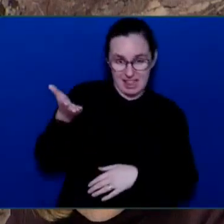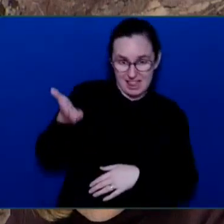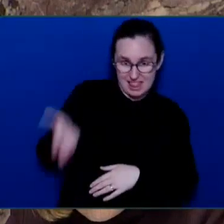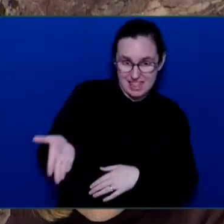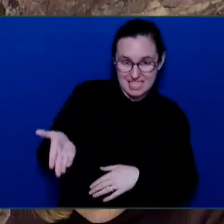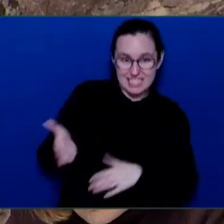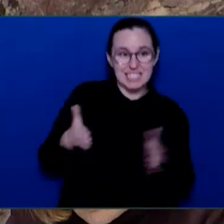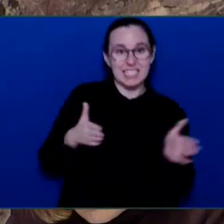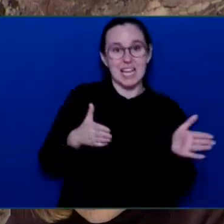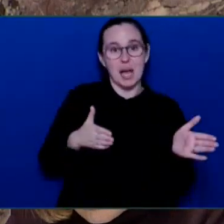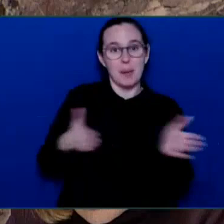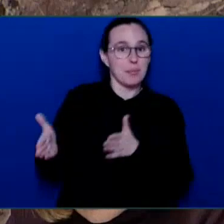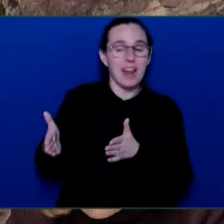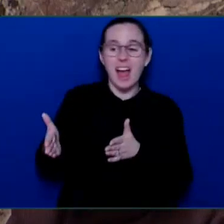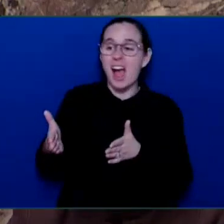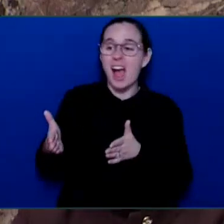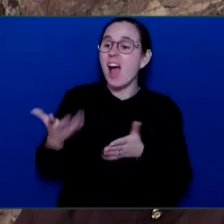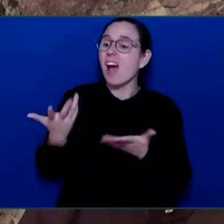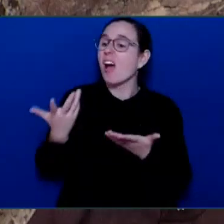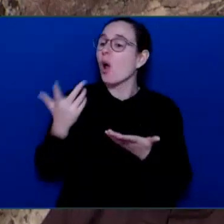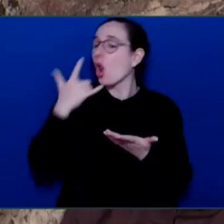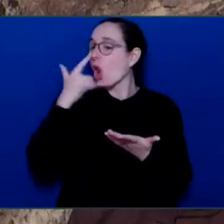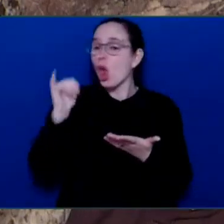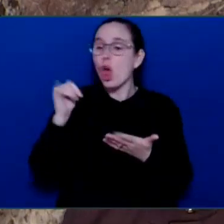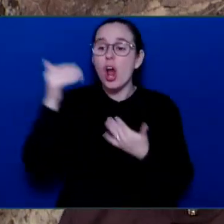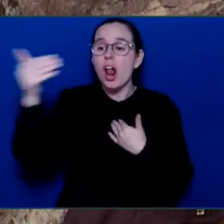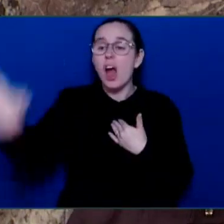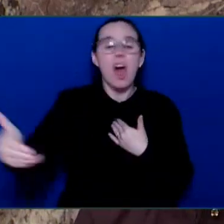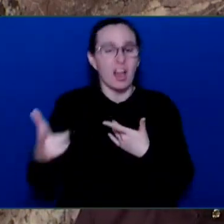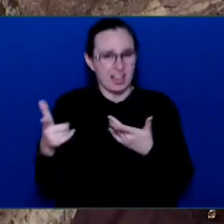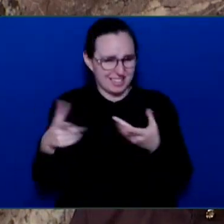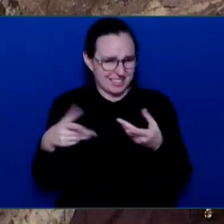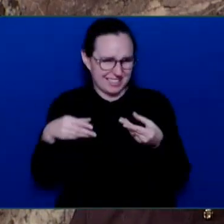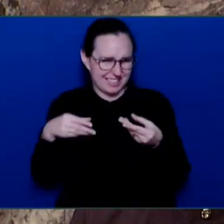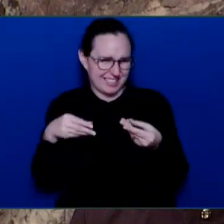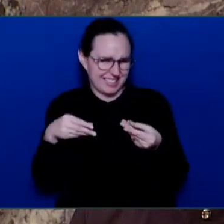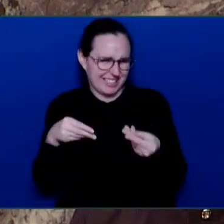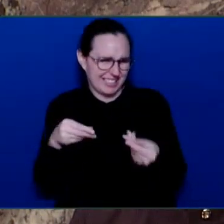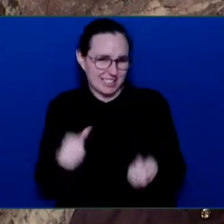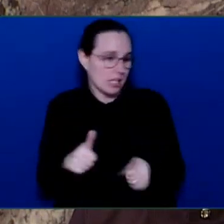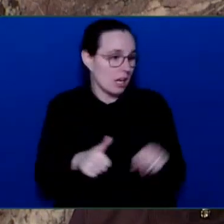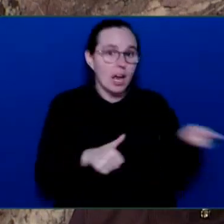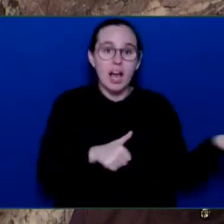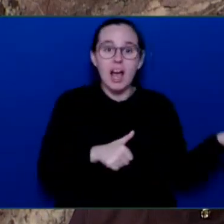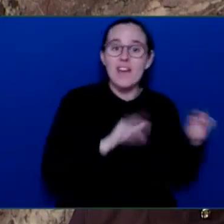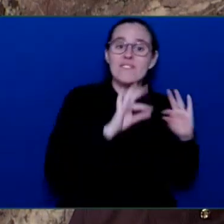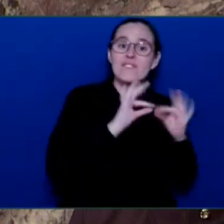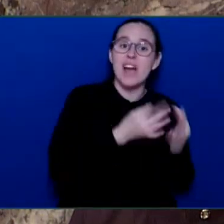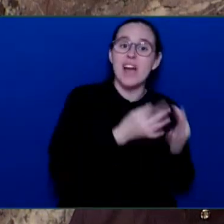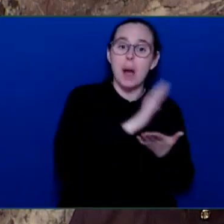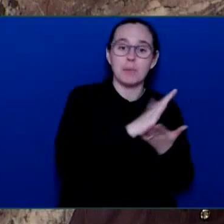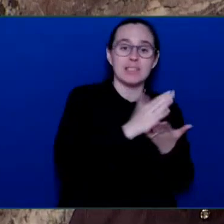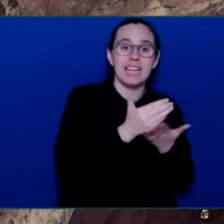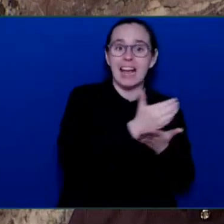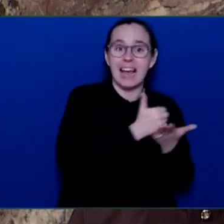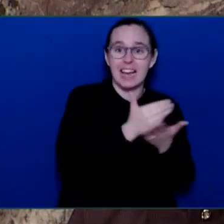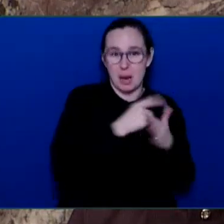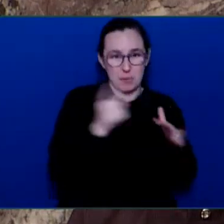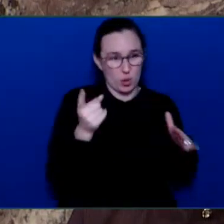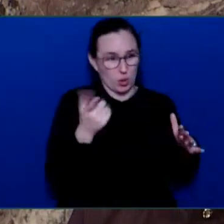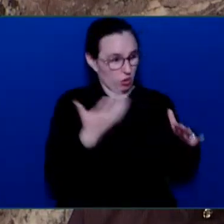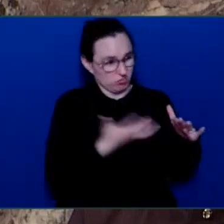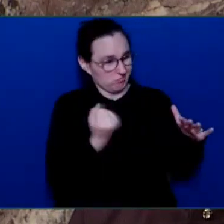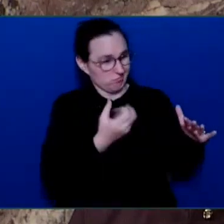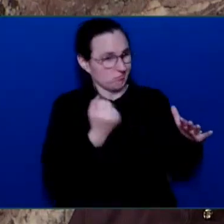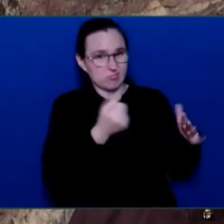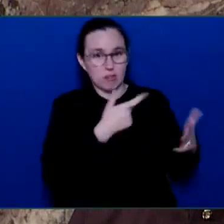$11,000 cut from their household income every single year. And the minister smiles and thinks that's funny. It's